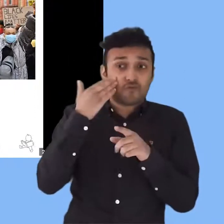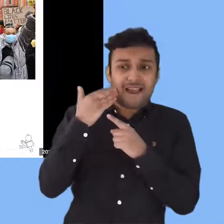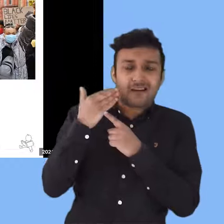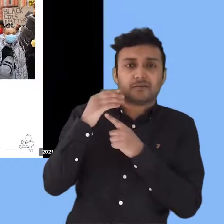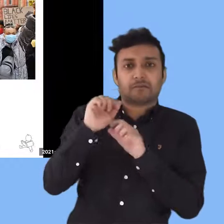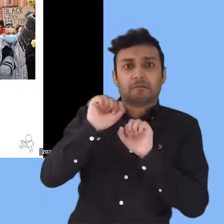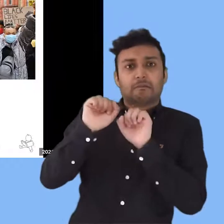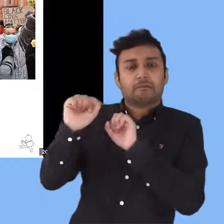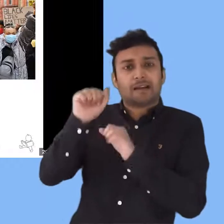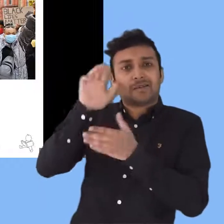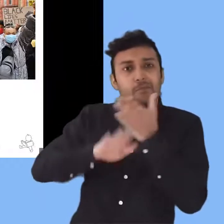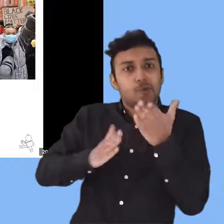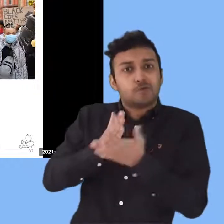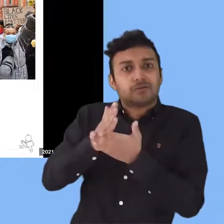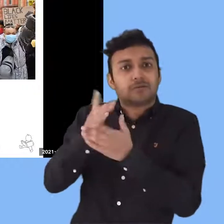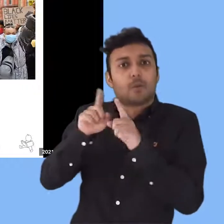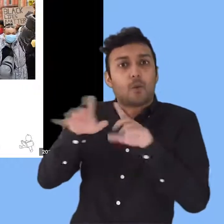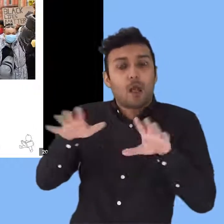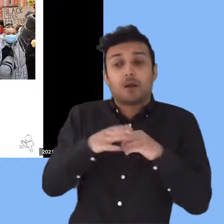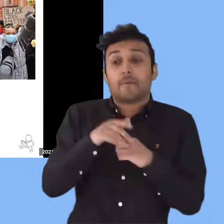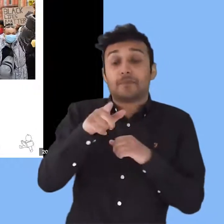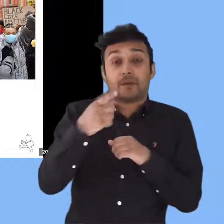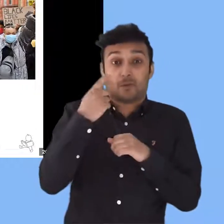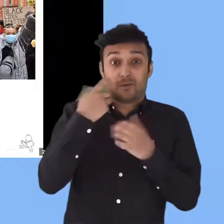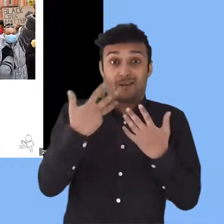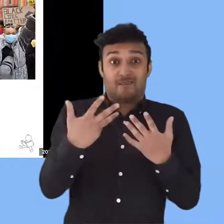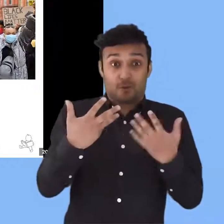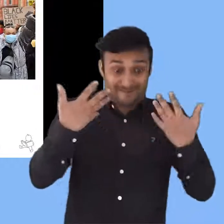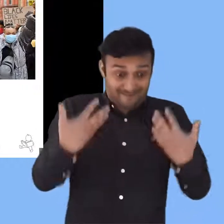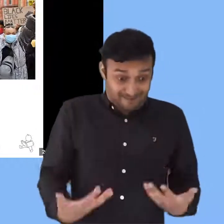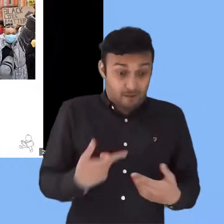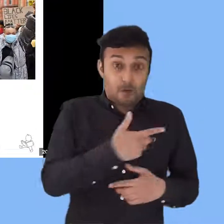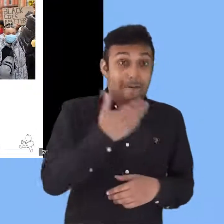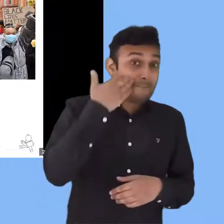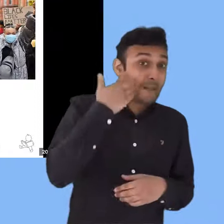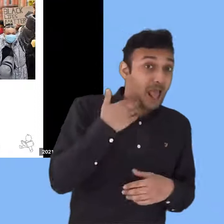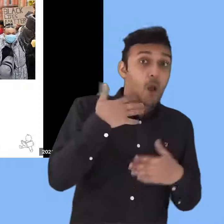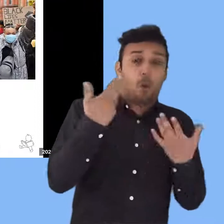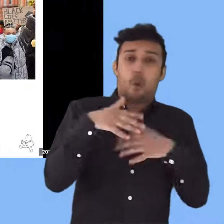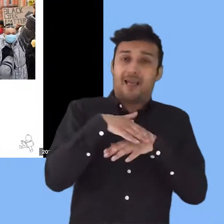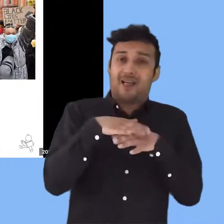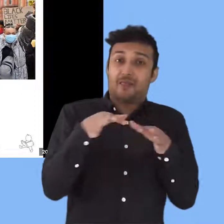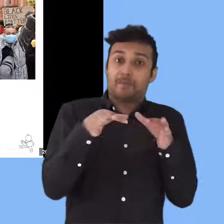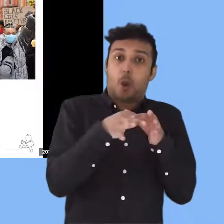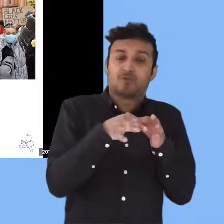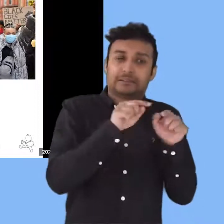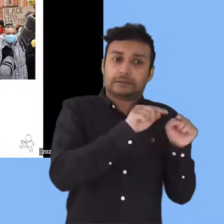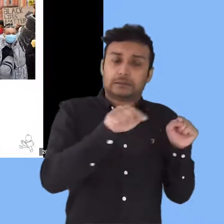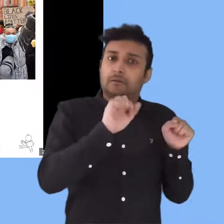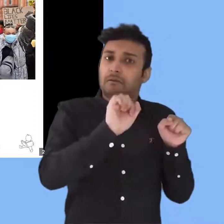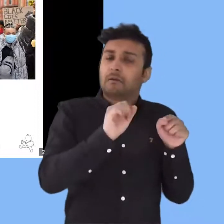show you, present conditions for Black and minoritized people have either remained the same or worsened under the current